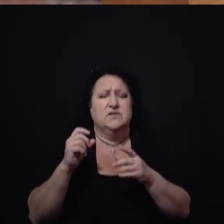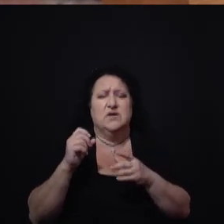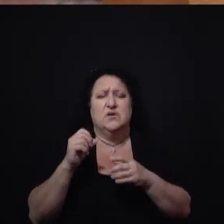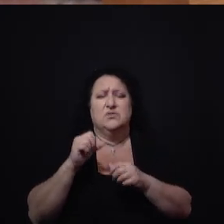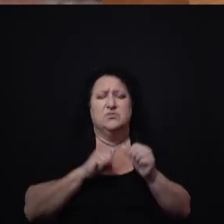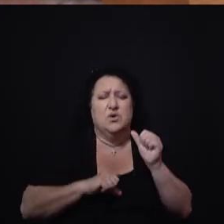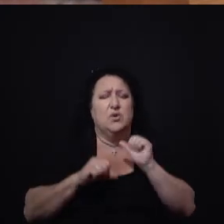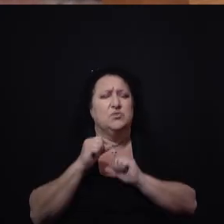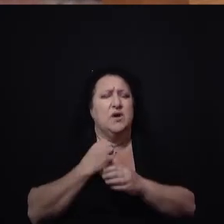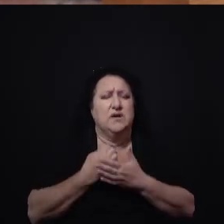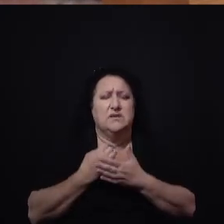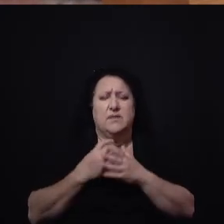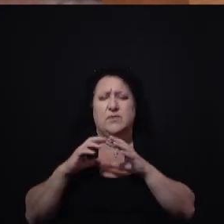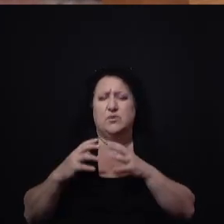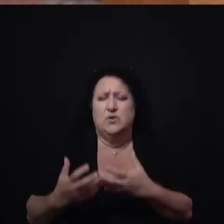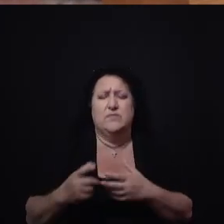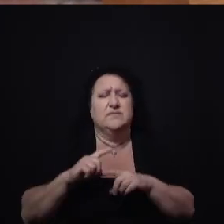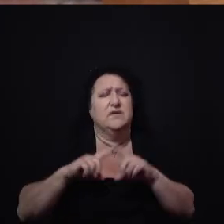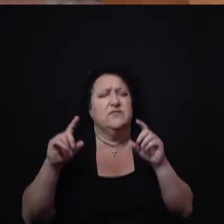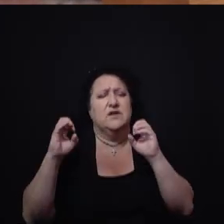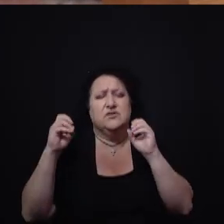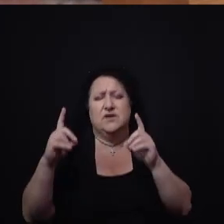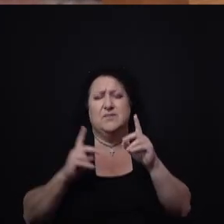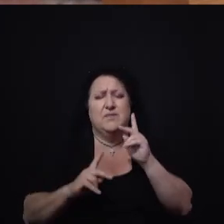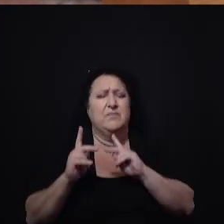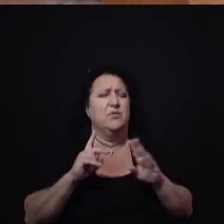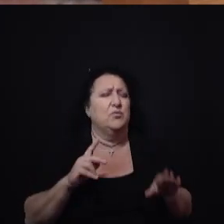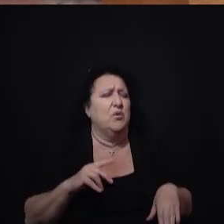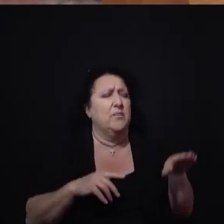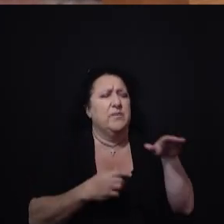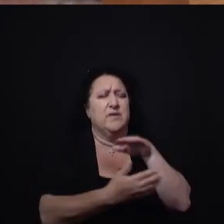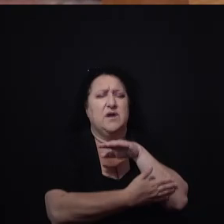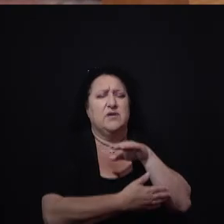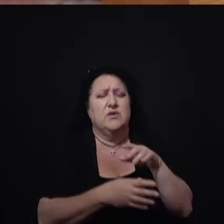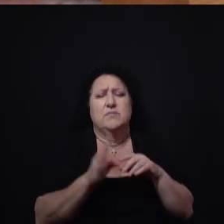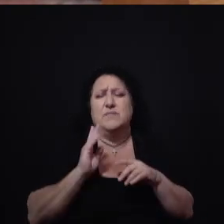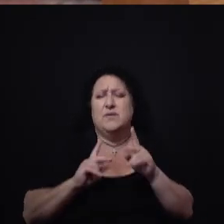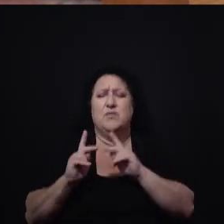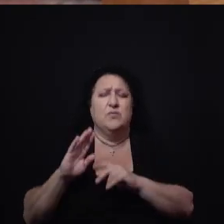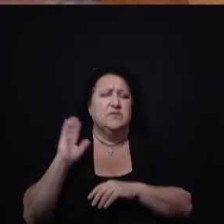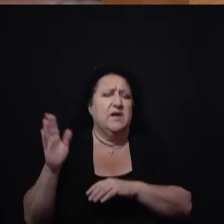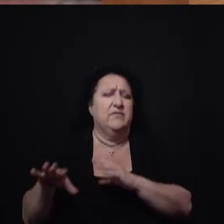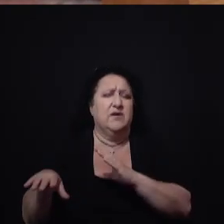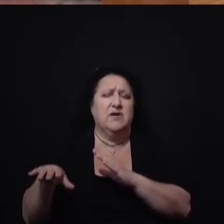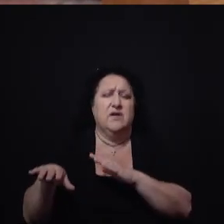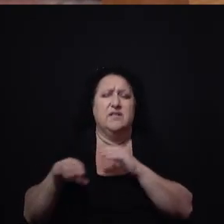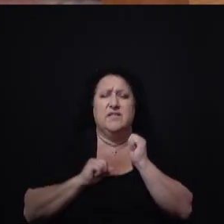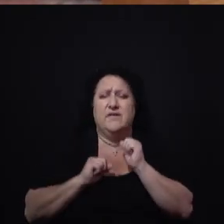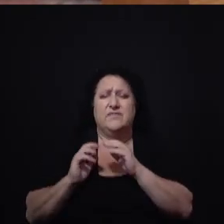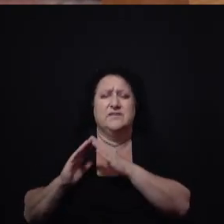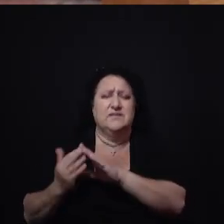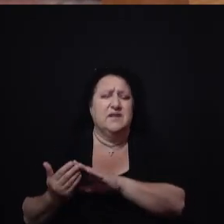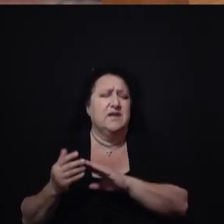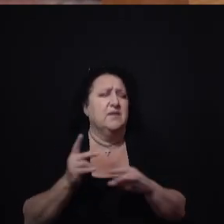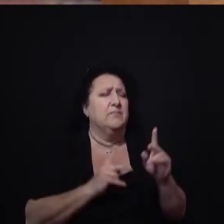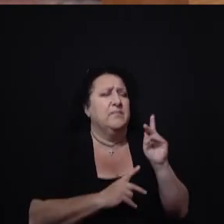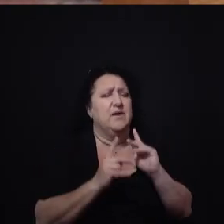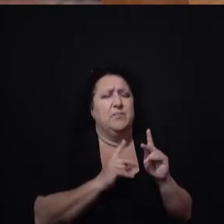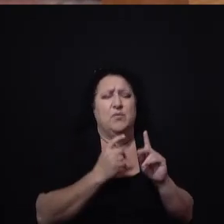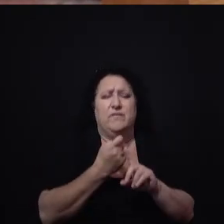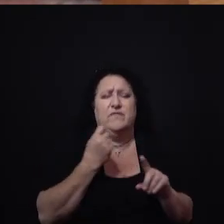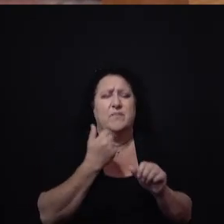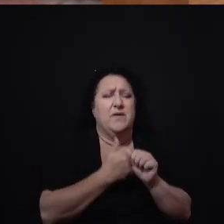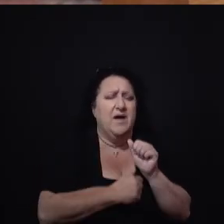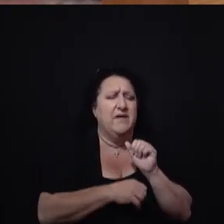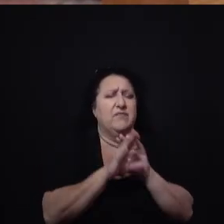and education, people who've lived in the country their whole lives, people who've never left the city, people who come from every single